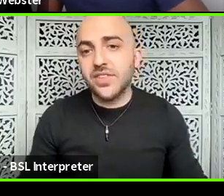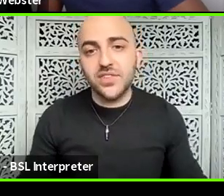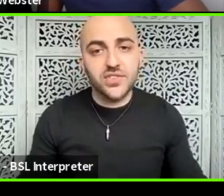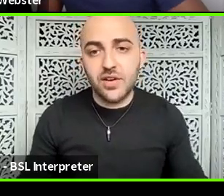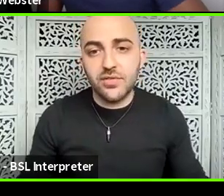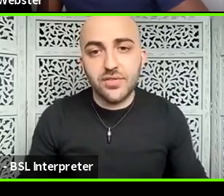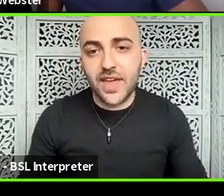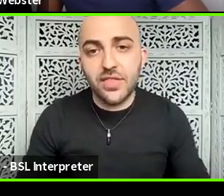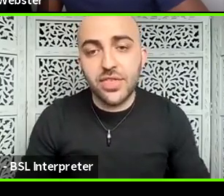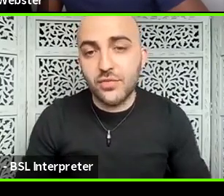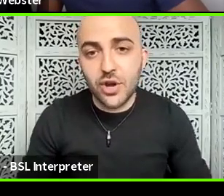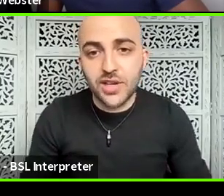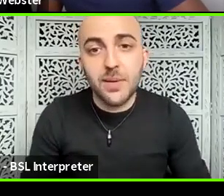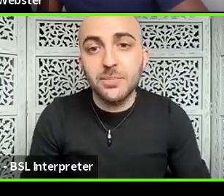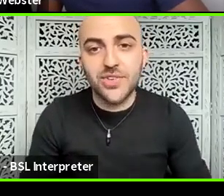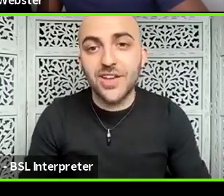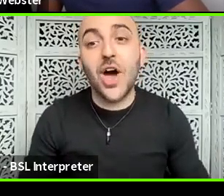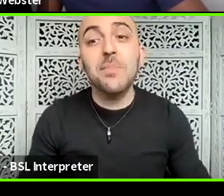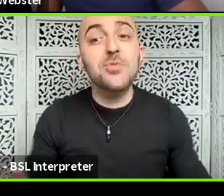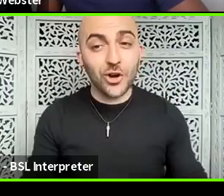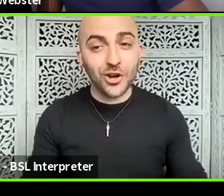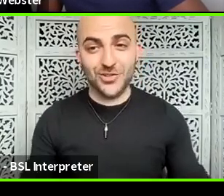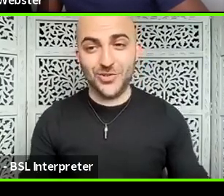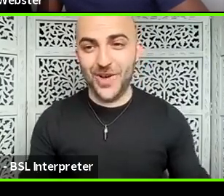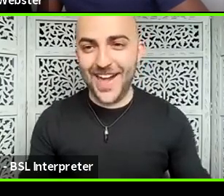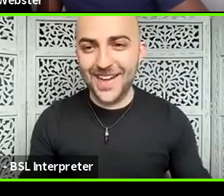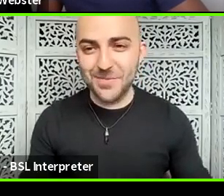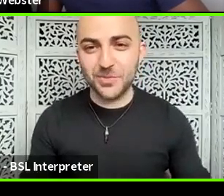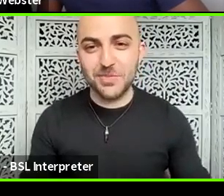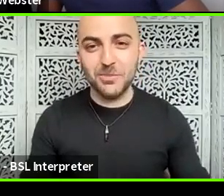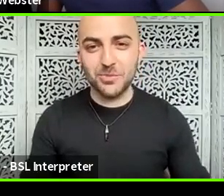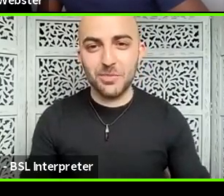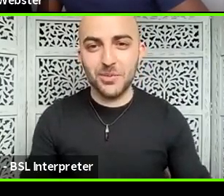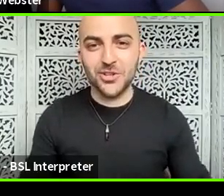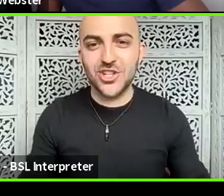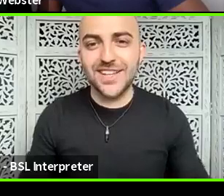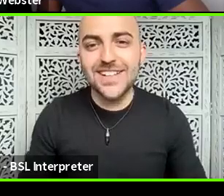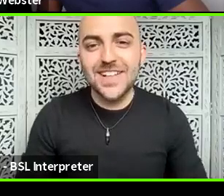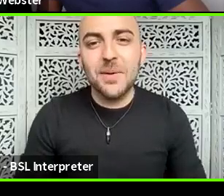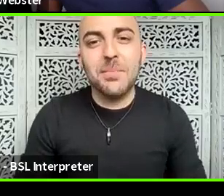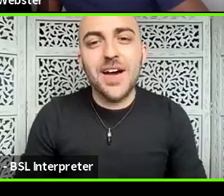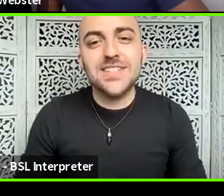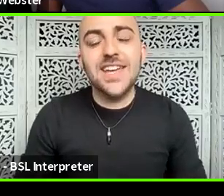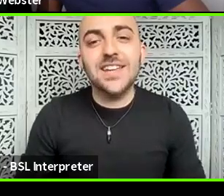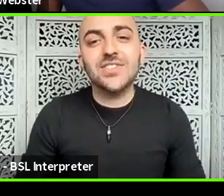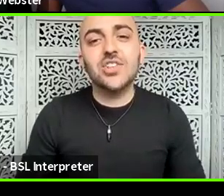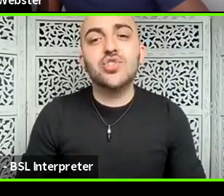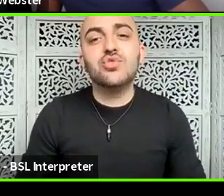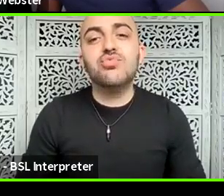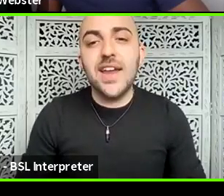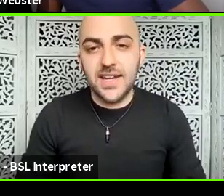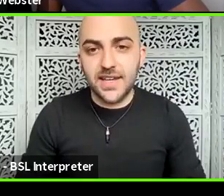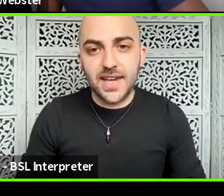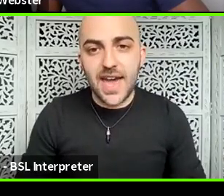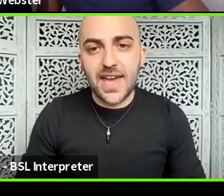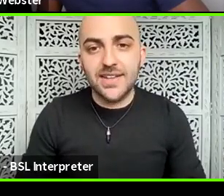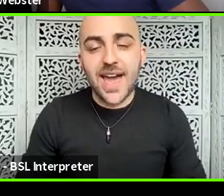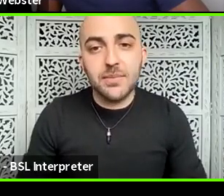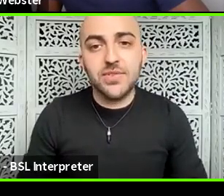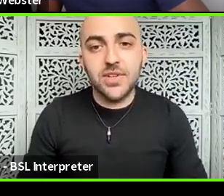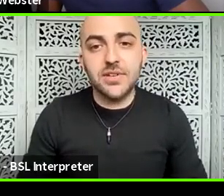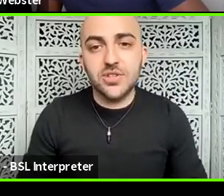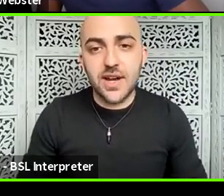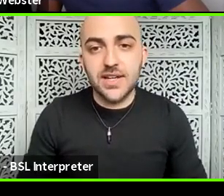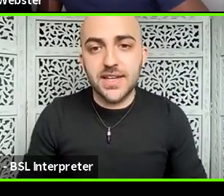all this other stuff that comes up. I'm not going to swear because Mum's probably watching, but it's draining,